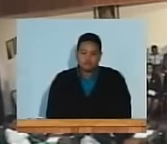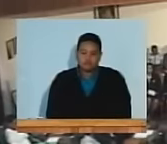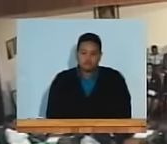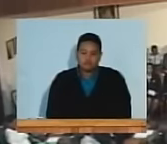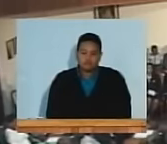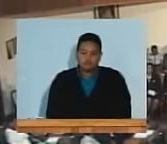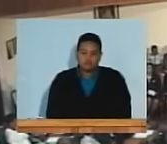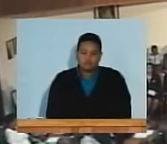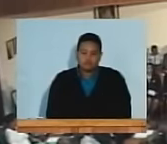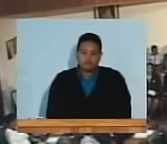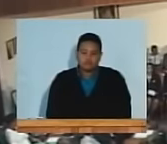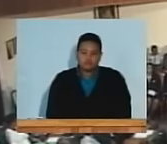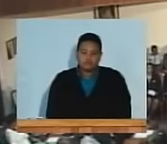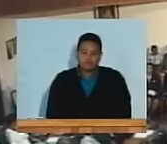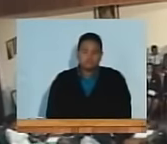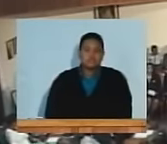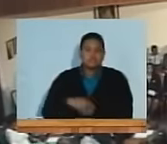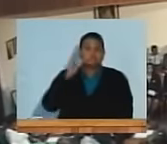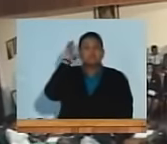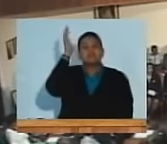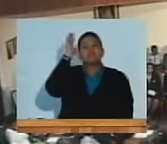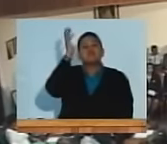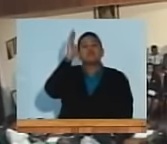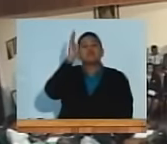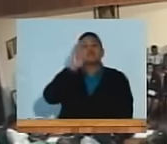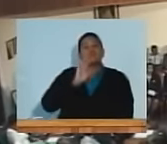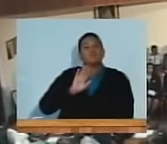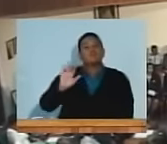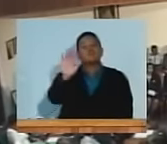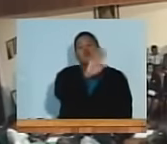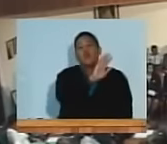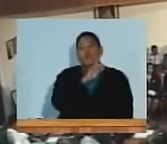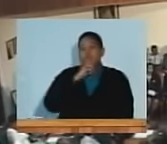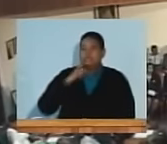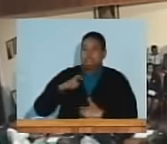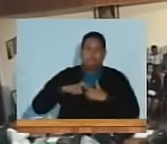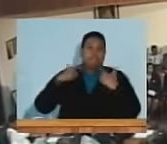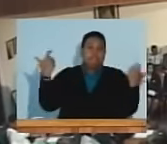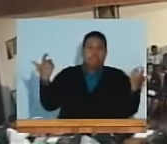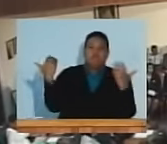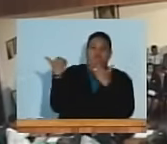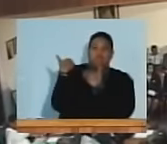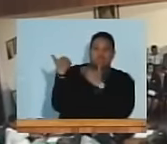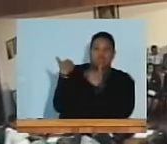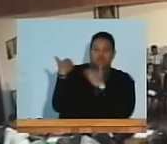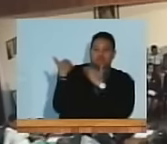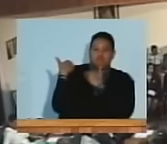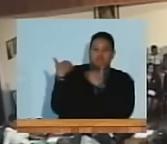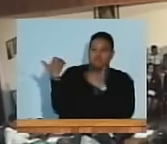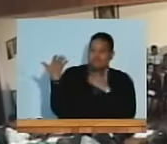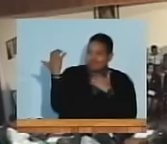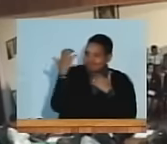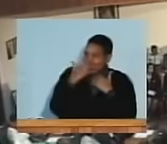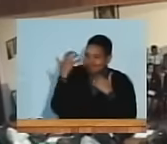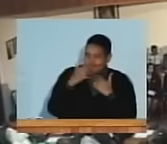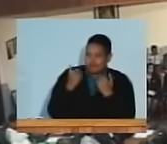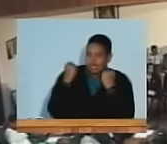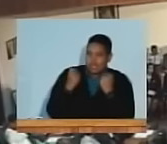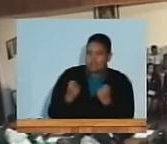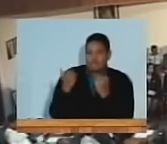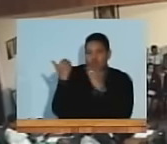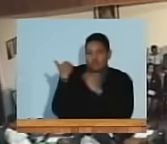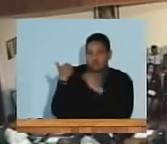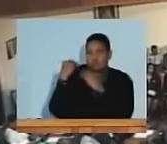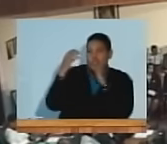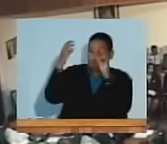Speaker, yours is an awesome task. Tremendous responsibilities rest